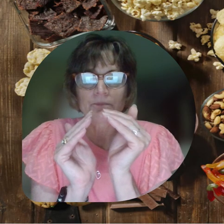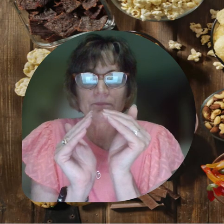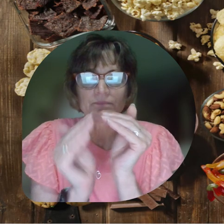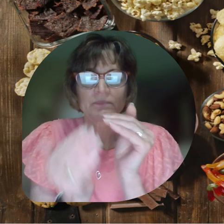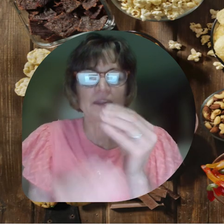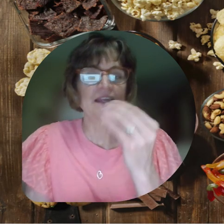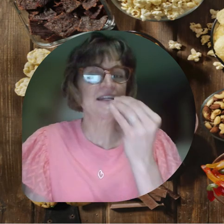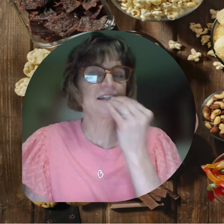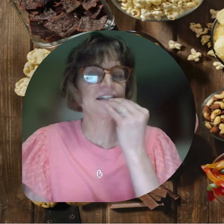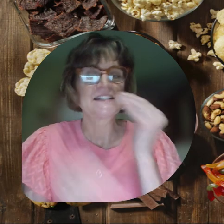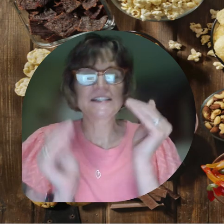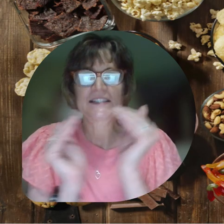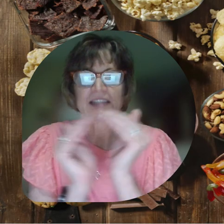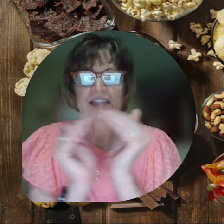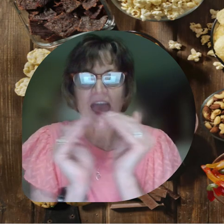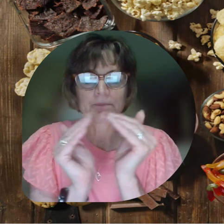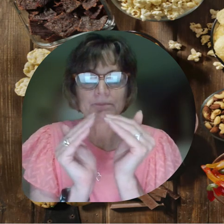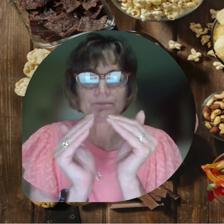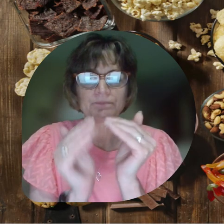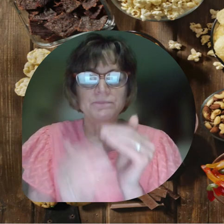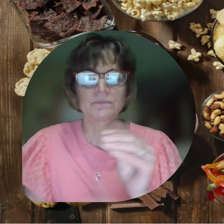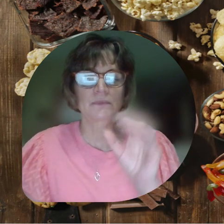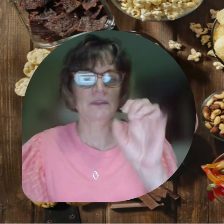small, snack,